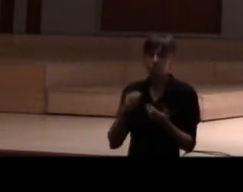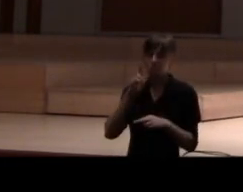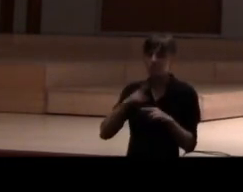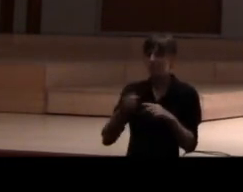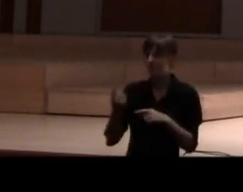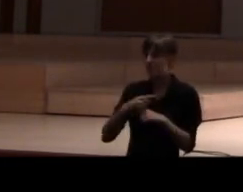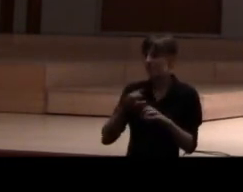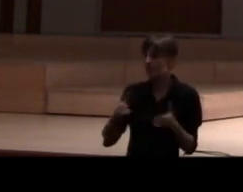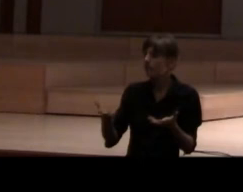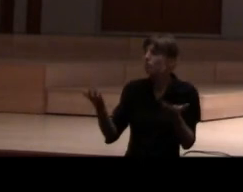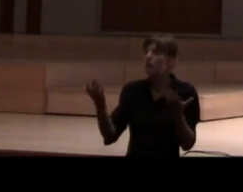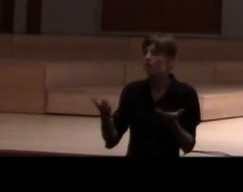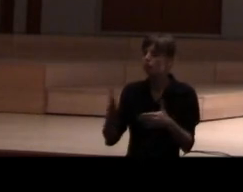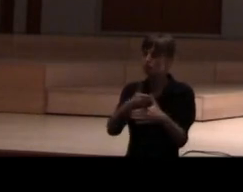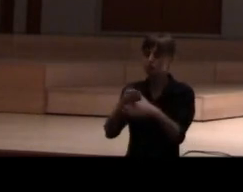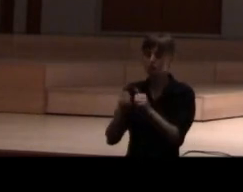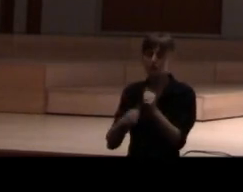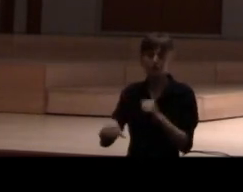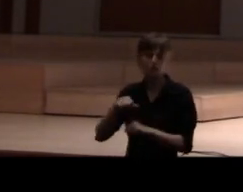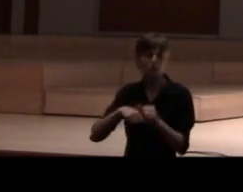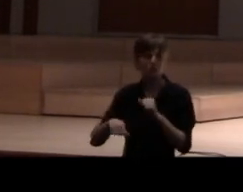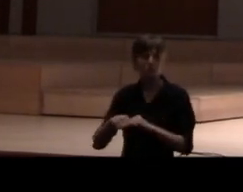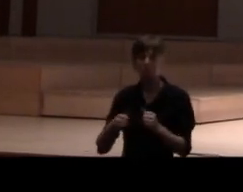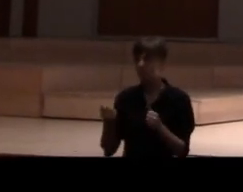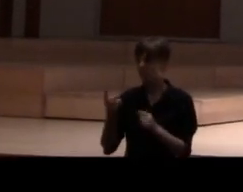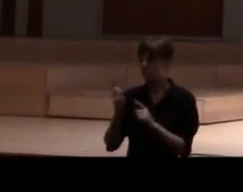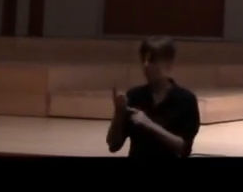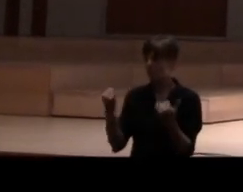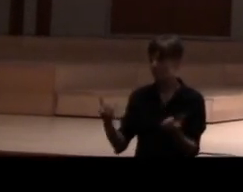class, anything. Go ahead and take a few minutes.